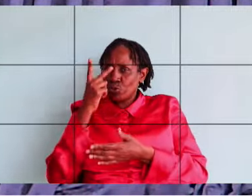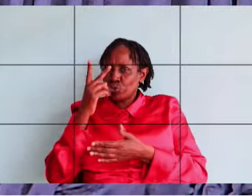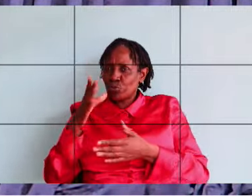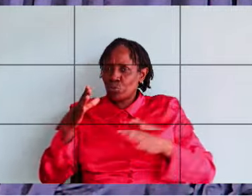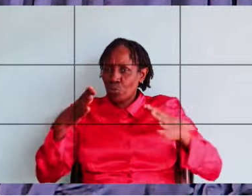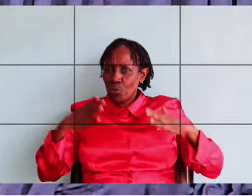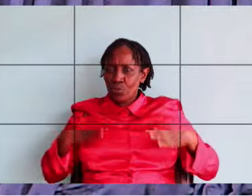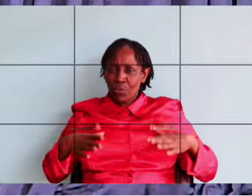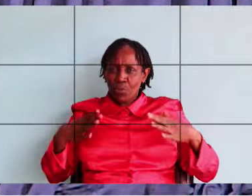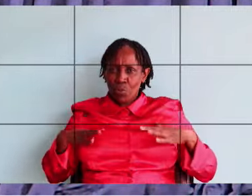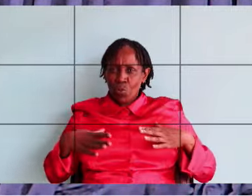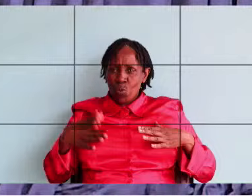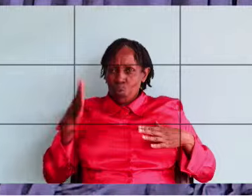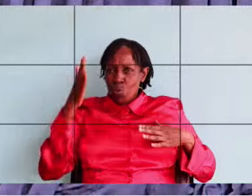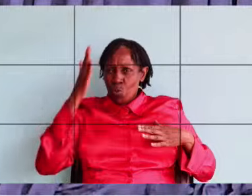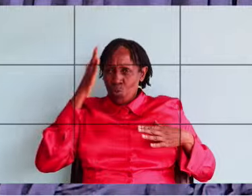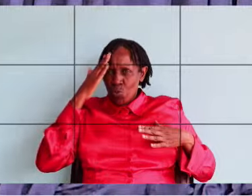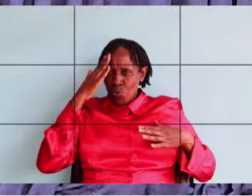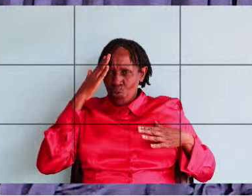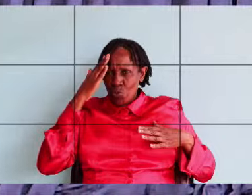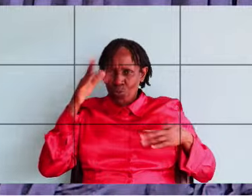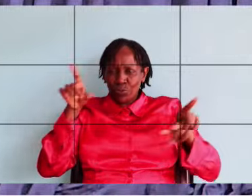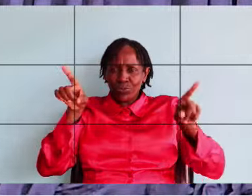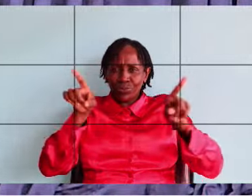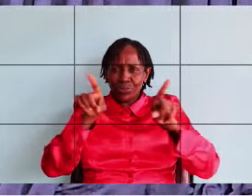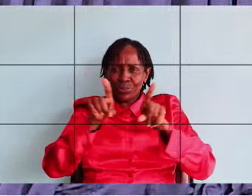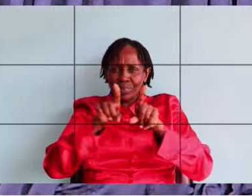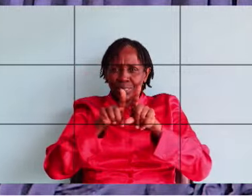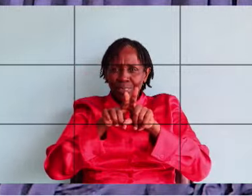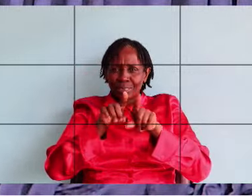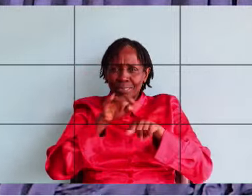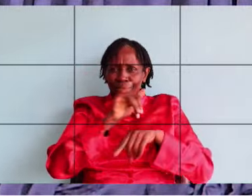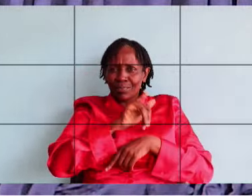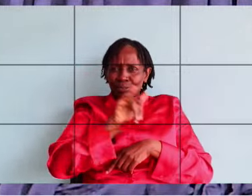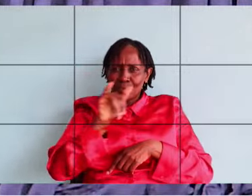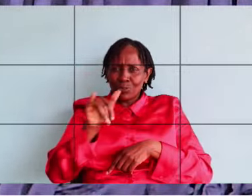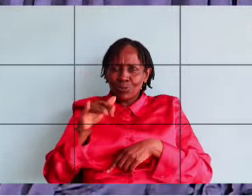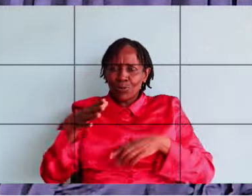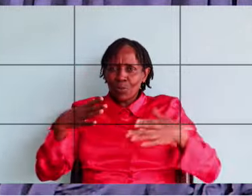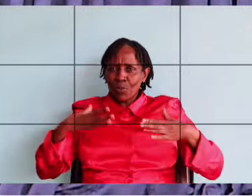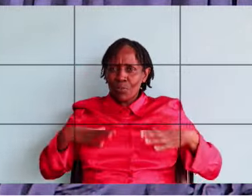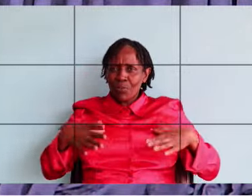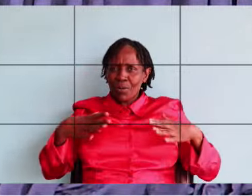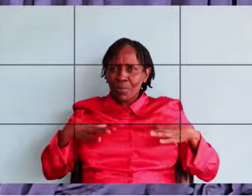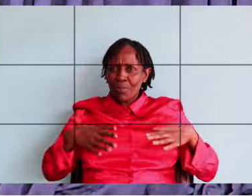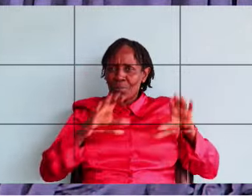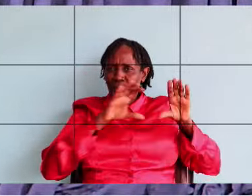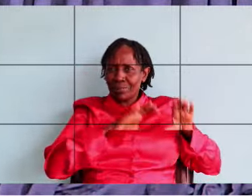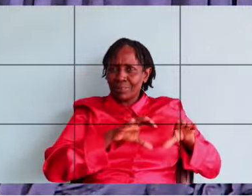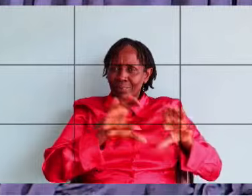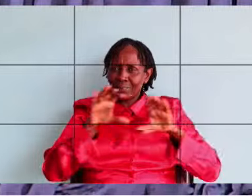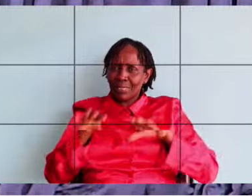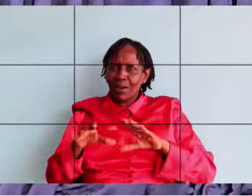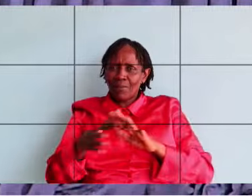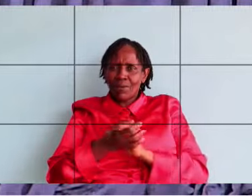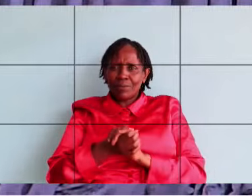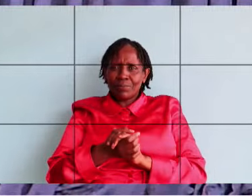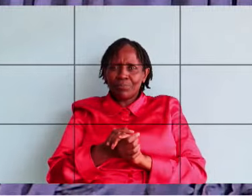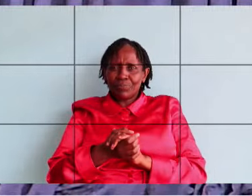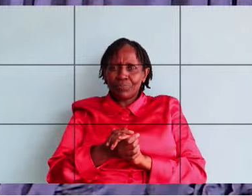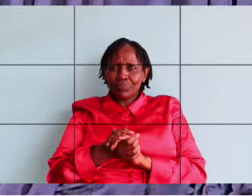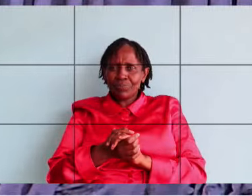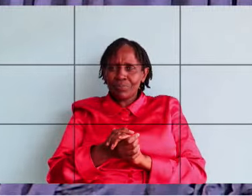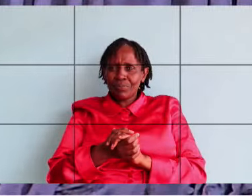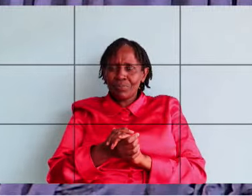shepherd. You know, that is exactly what is happening all over the world. Sheep scattered